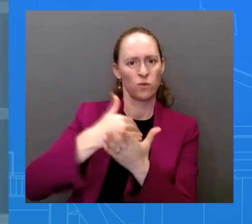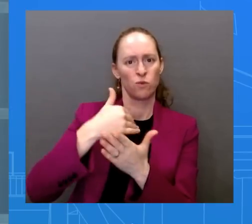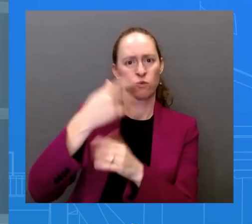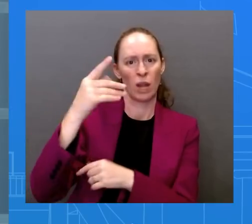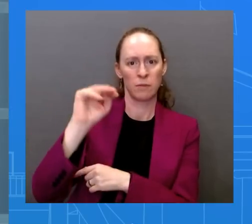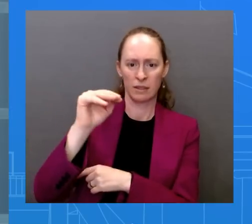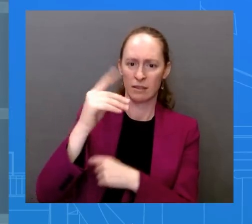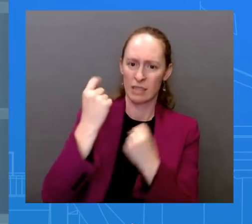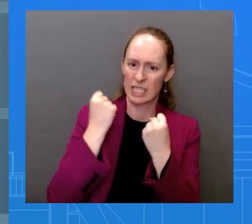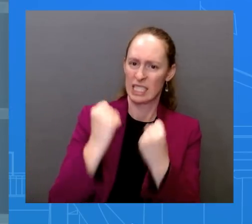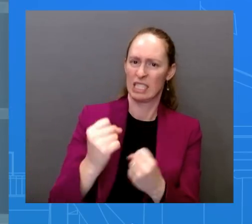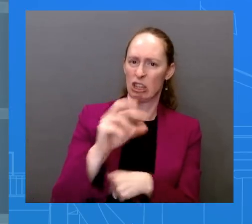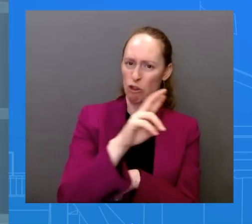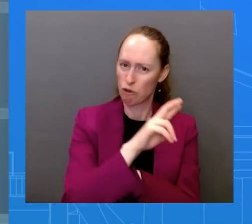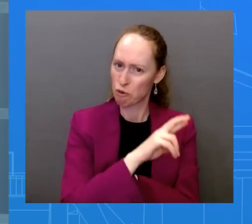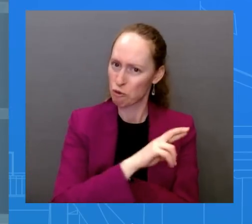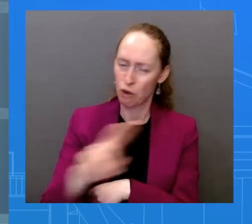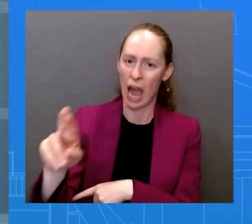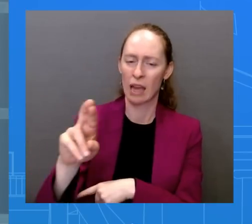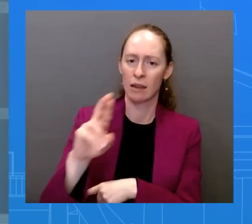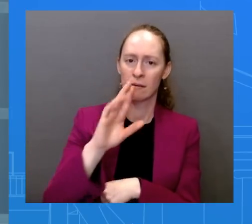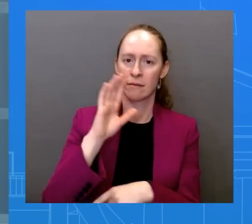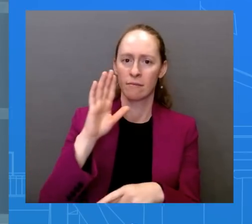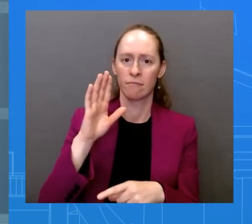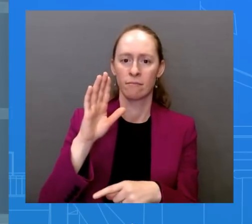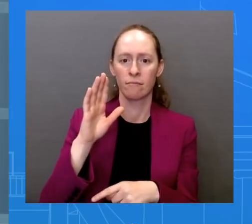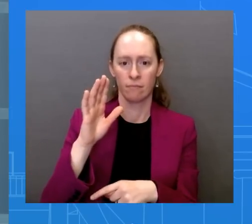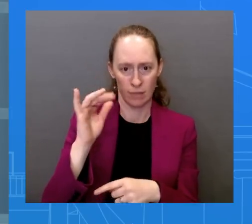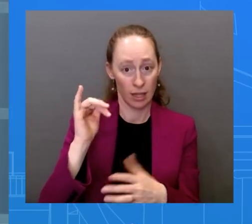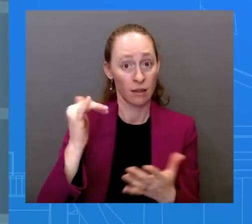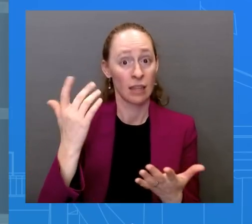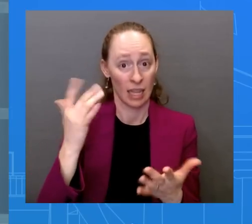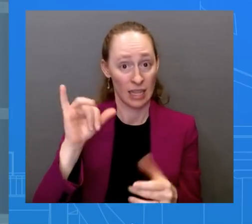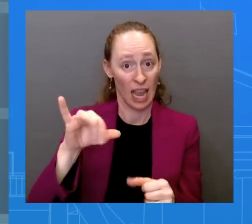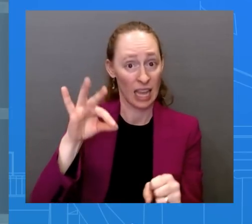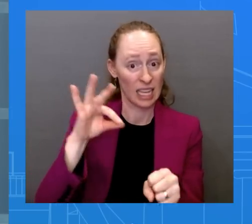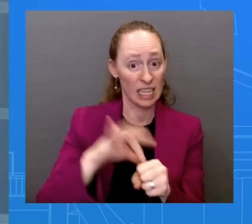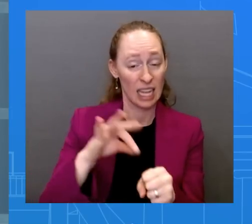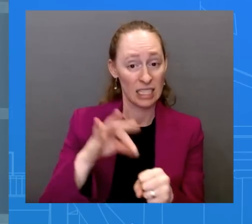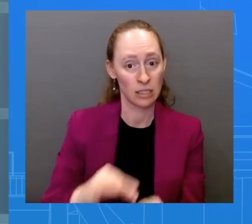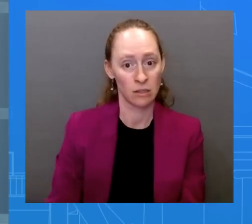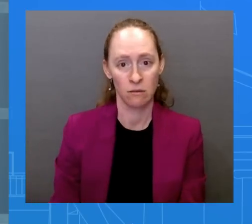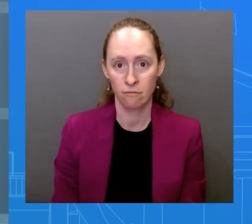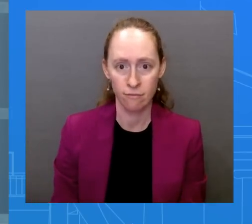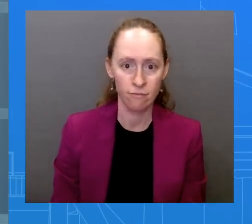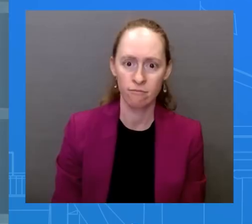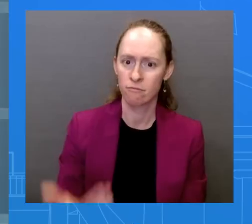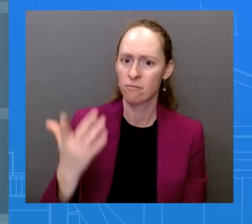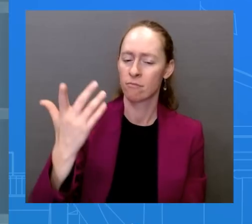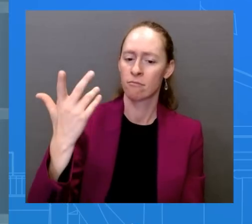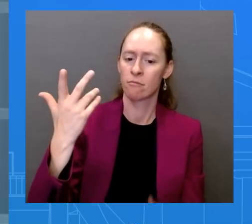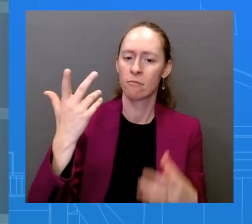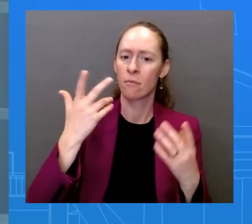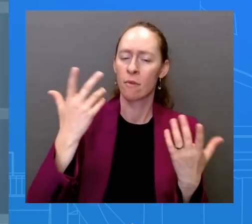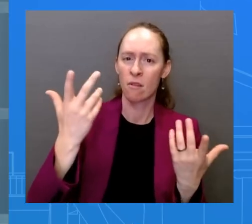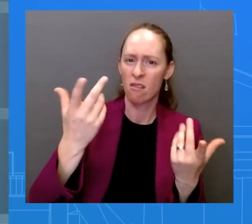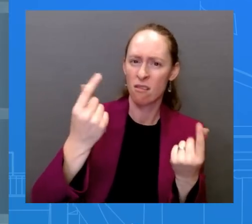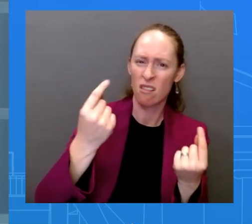on the election specifically, I'm not going to go and engage in any hypotheticals, right, because we still have some time